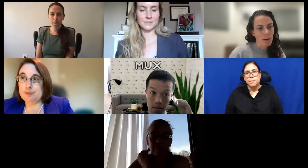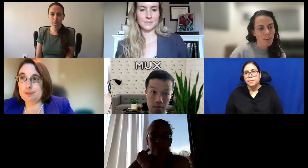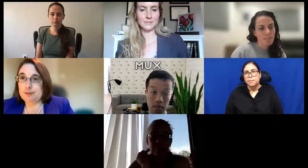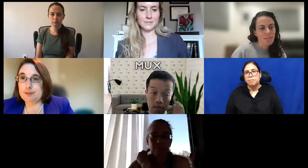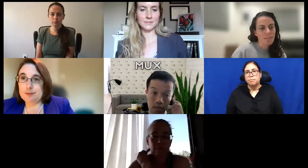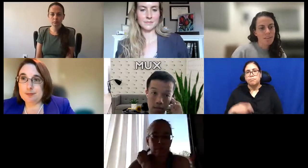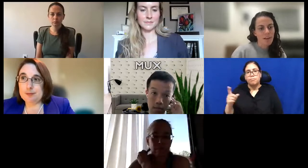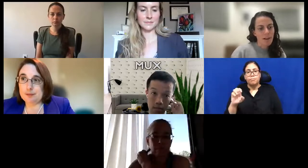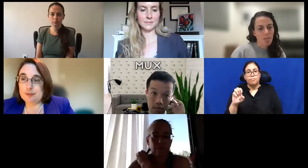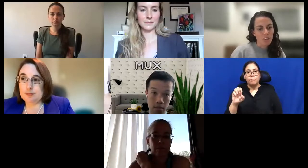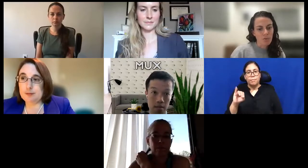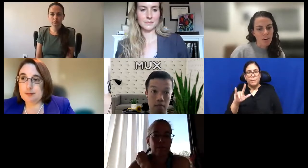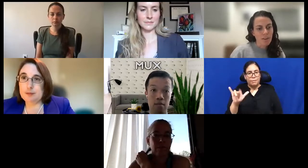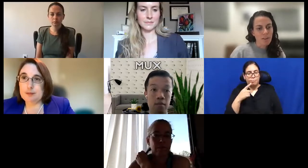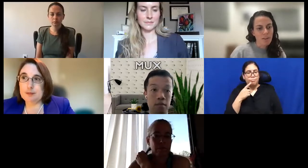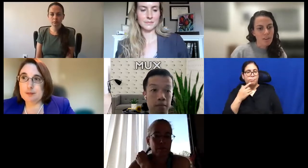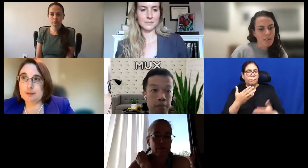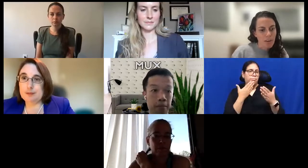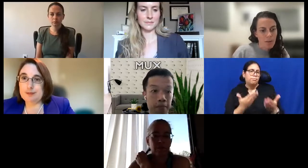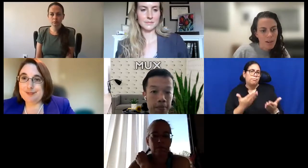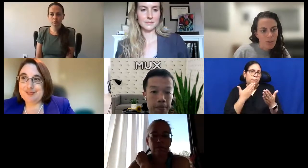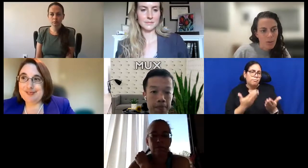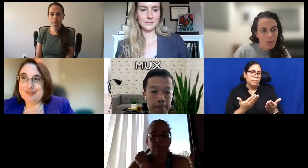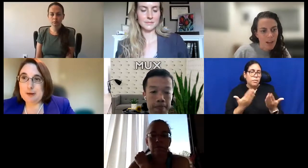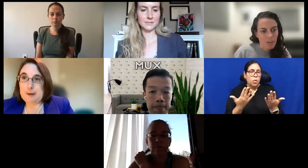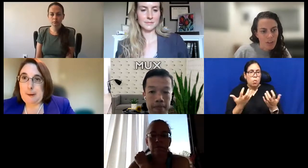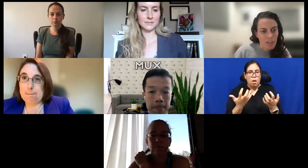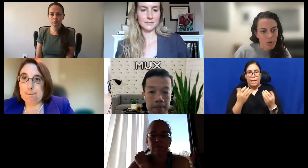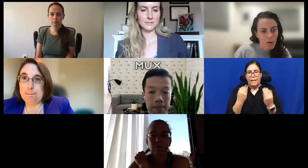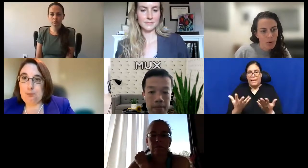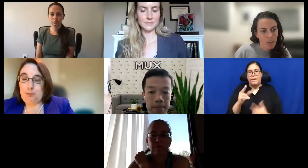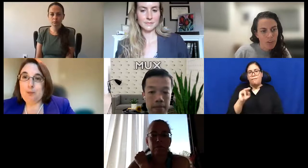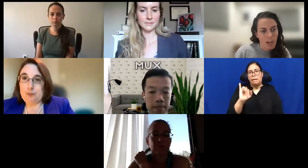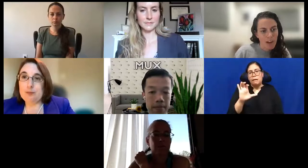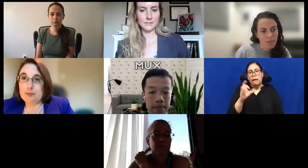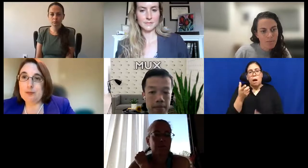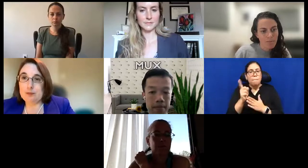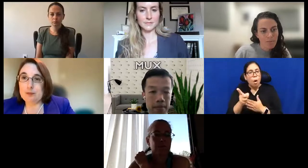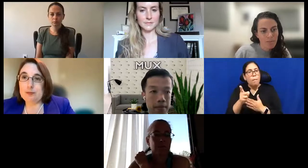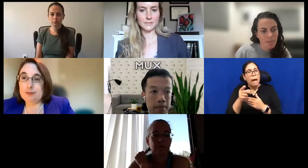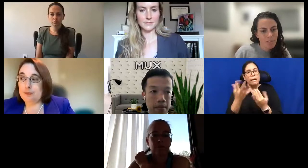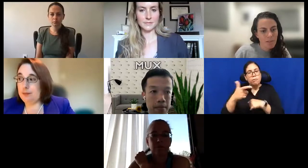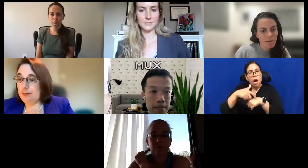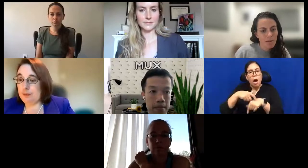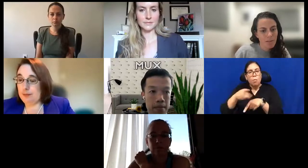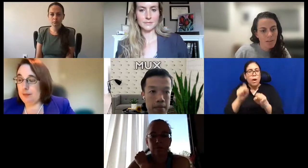Thank you, guys. I just want to give Nick a minute to reply if there's anything you want to put in the chat.